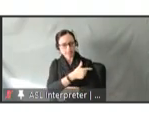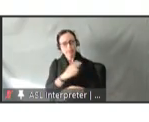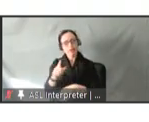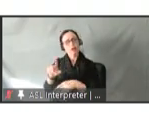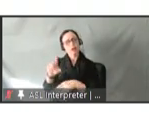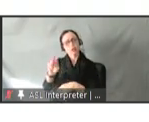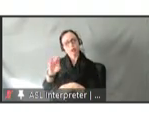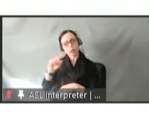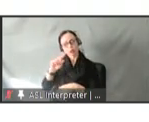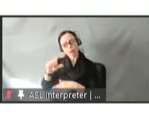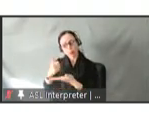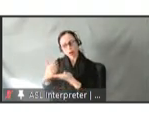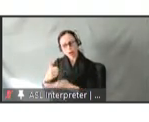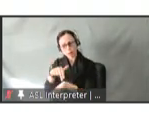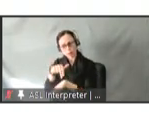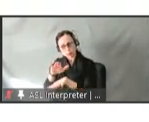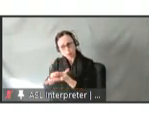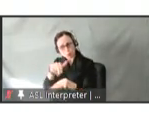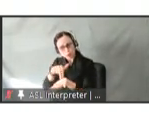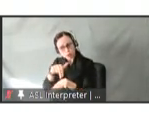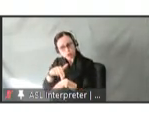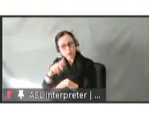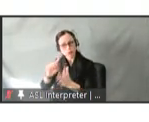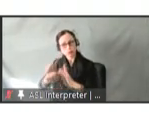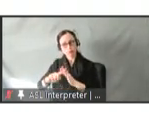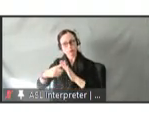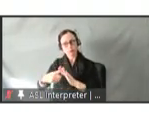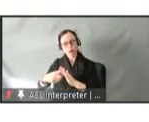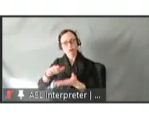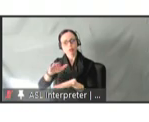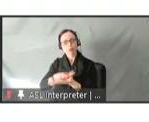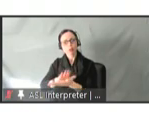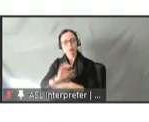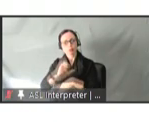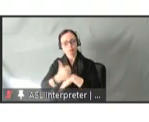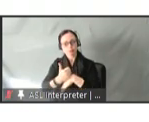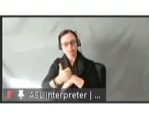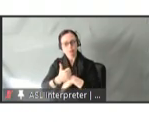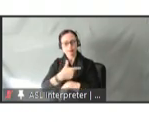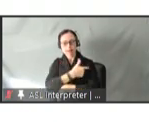and immunization programs implement school-located vaccine clinics.